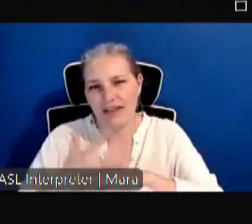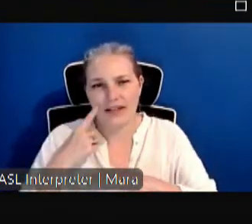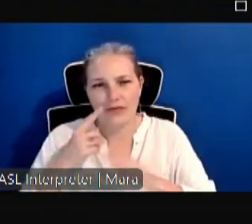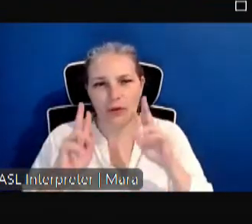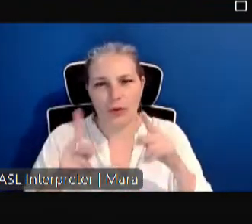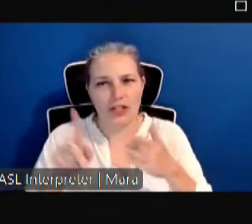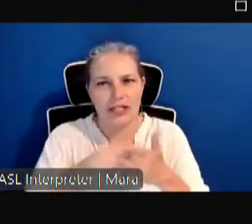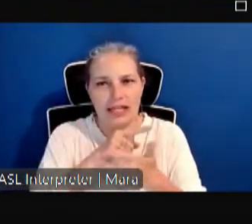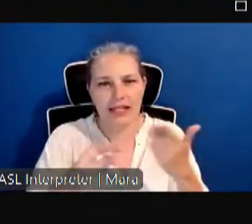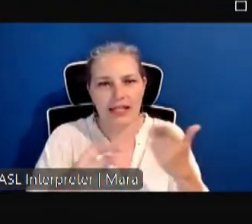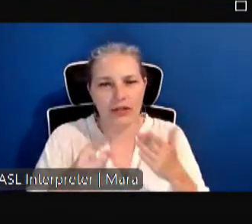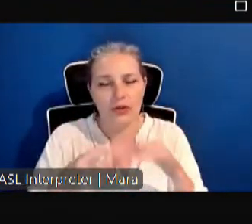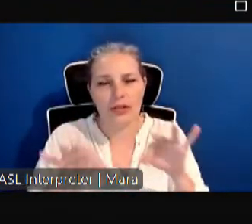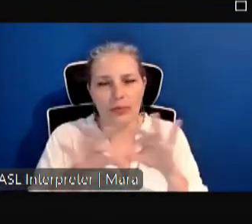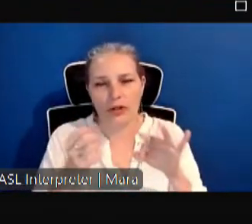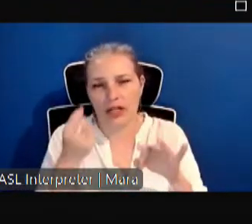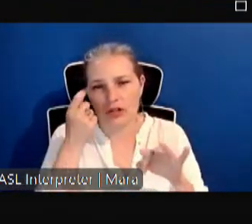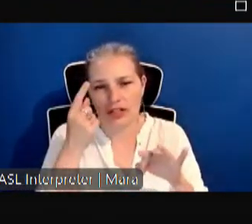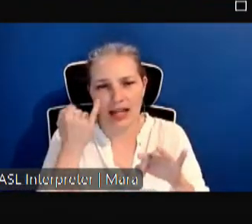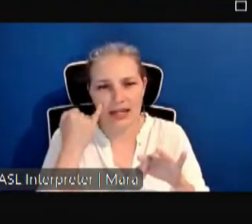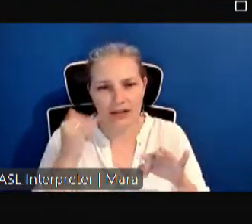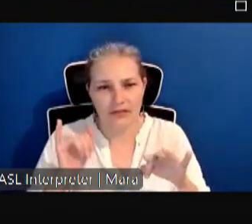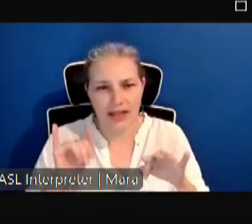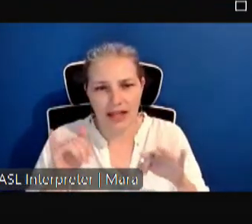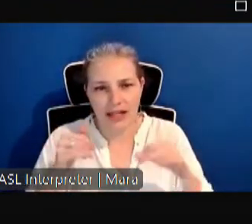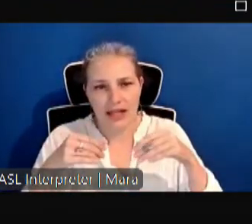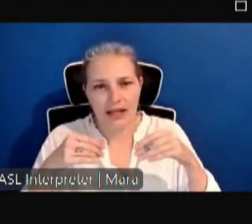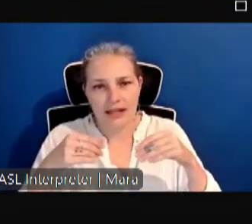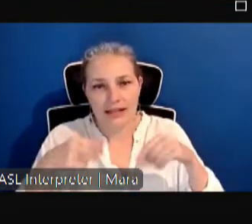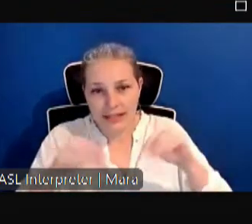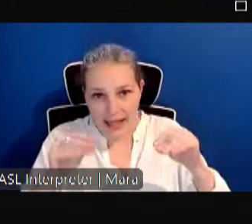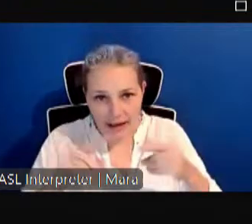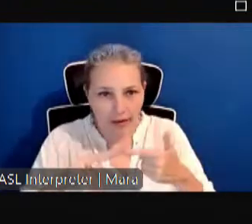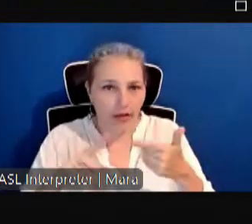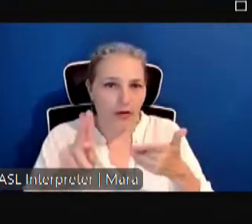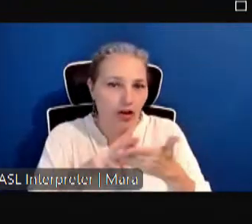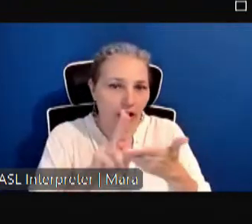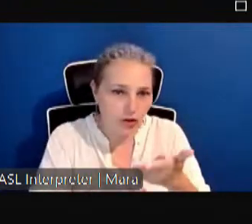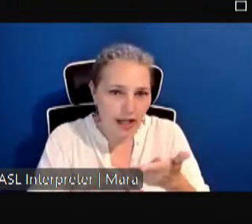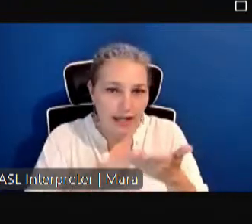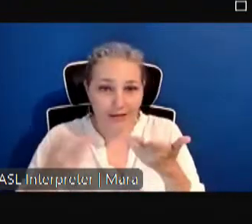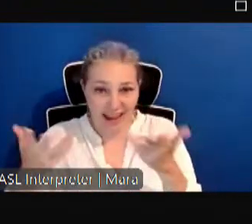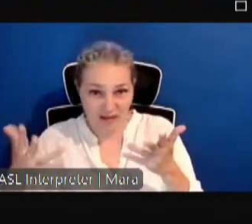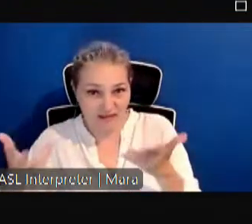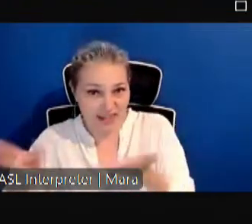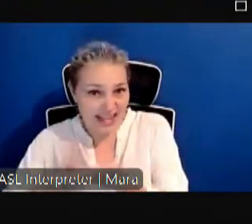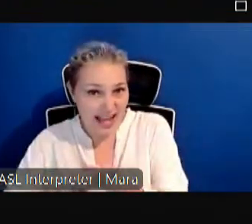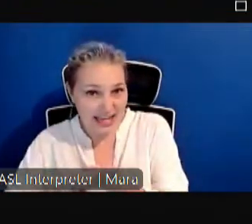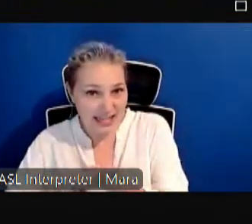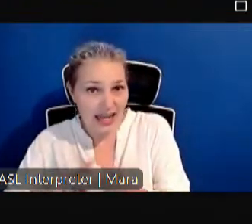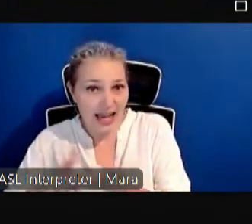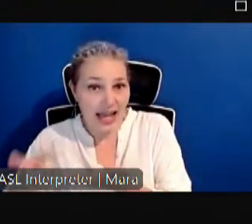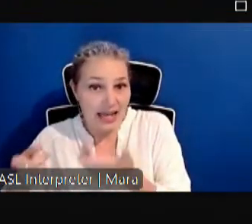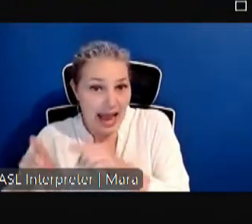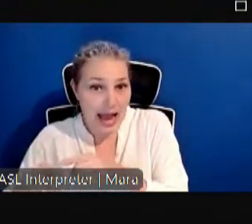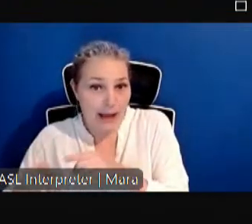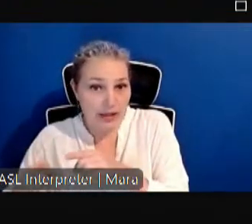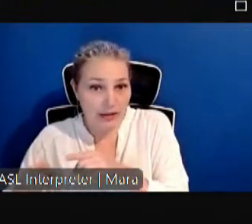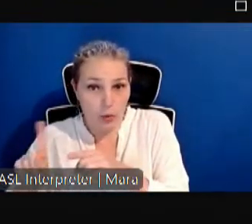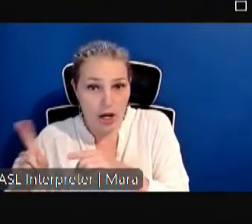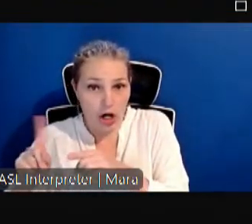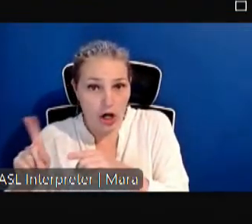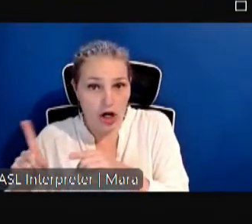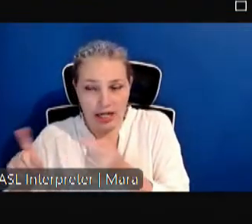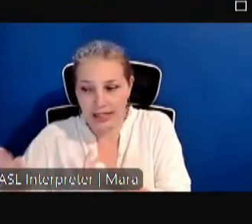also important to understand, too, that if the sales contract was signed or if it takes place in a declared disaster zone, just like the Altadena fire,